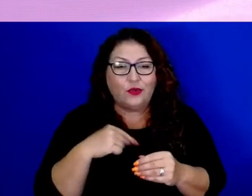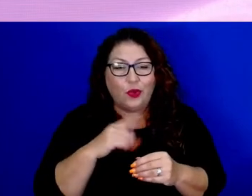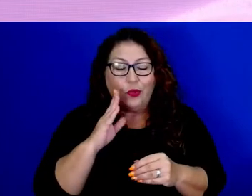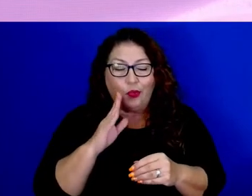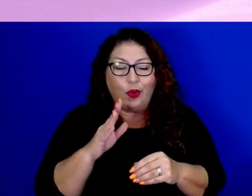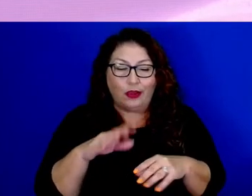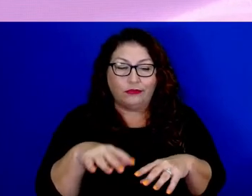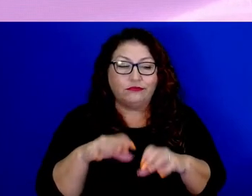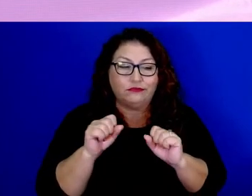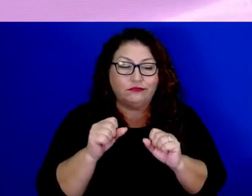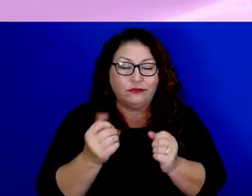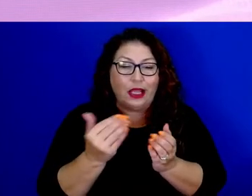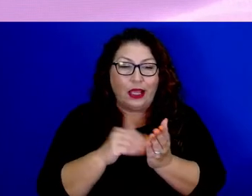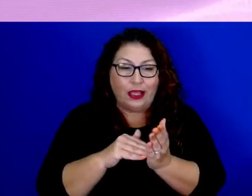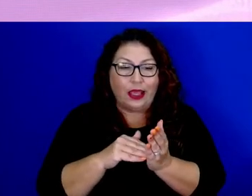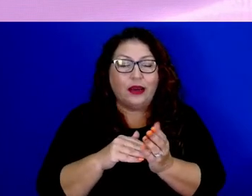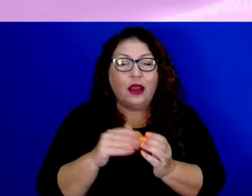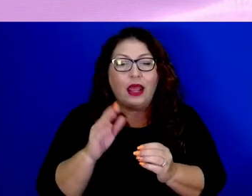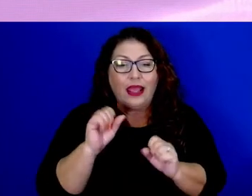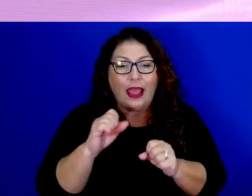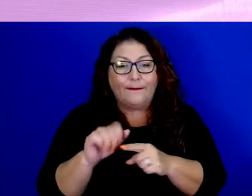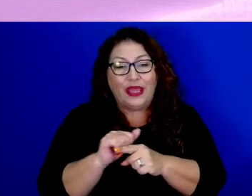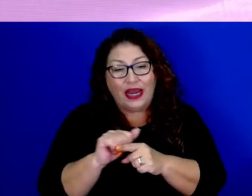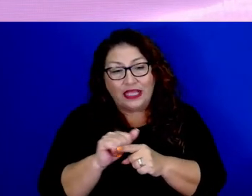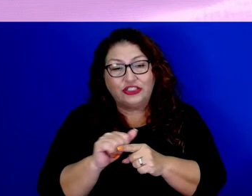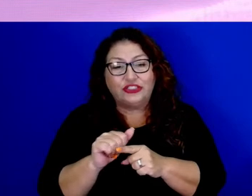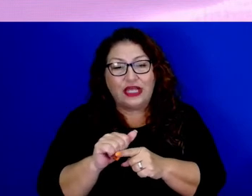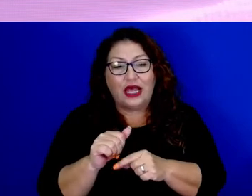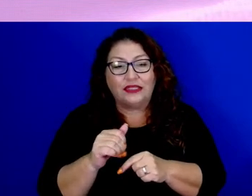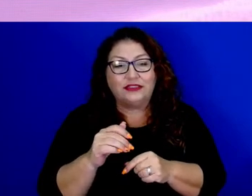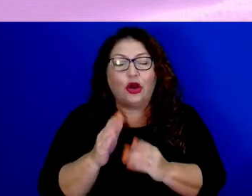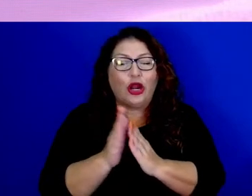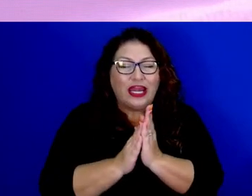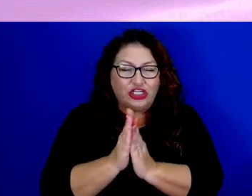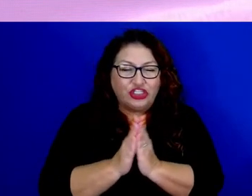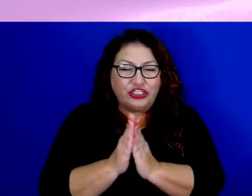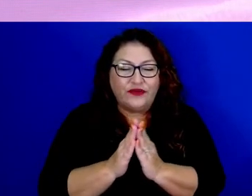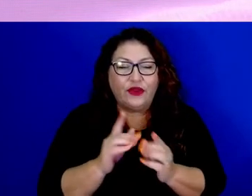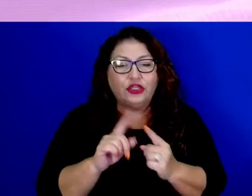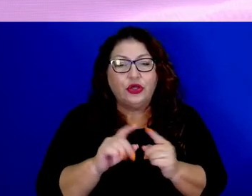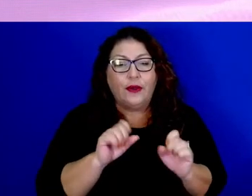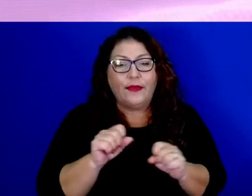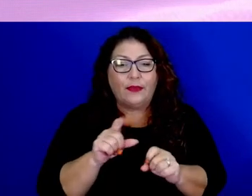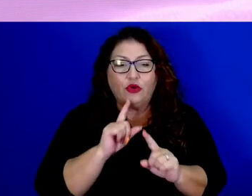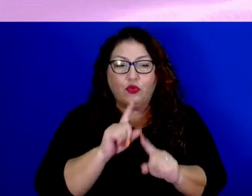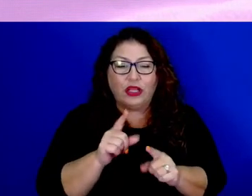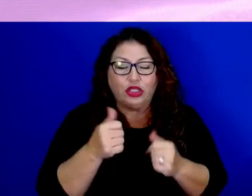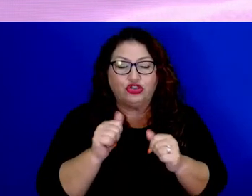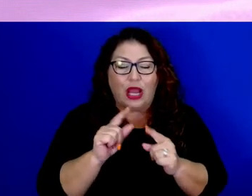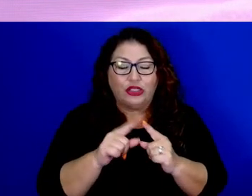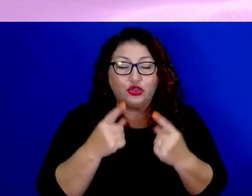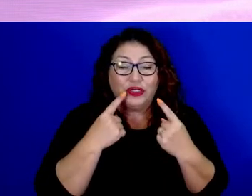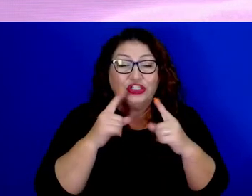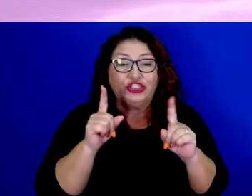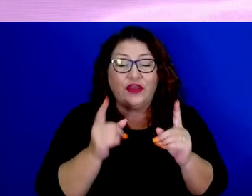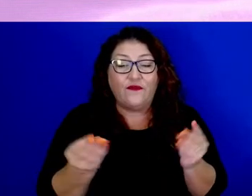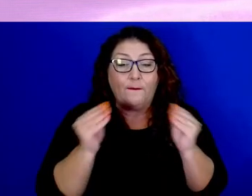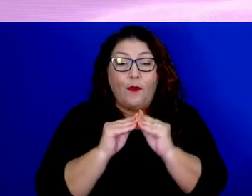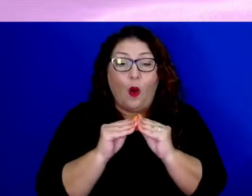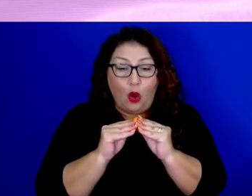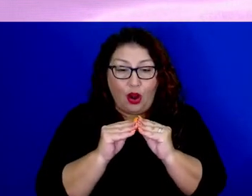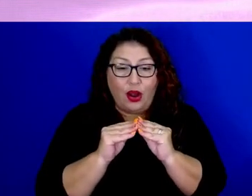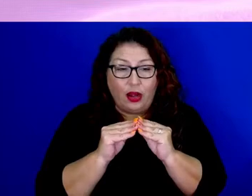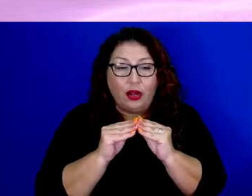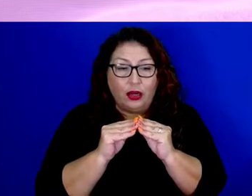an exercise, an initiative in order to really try to achieve more in the member